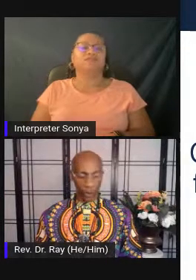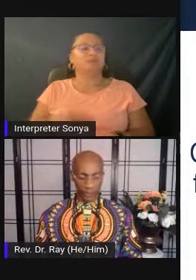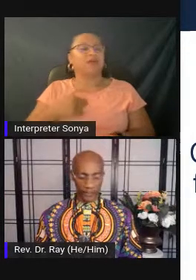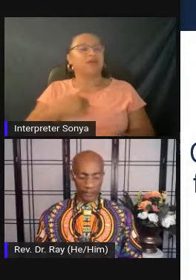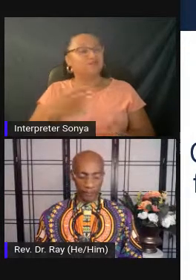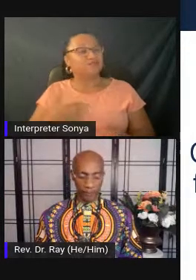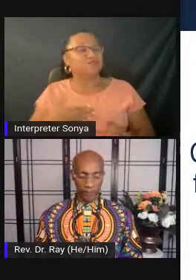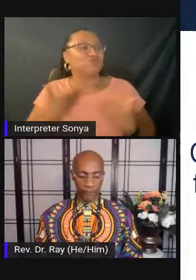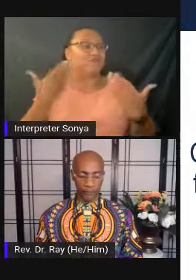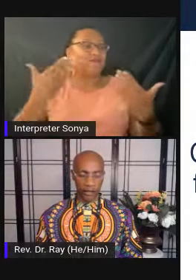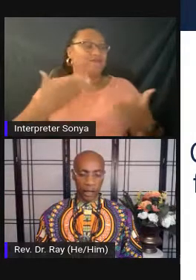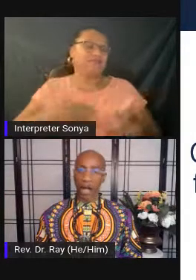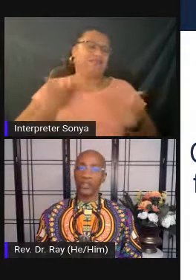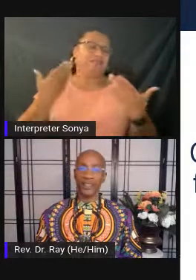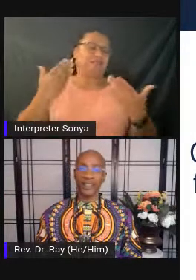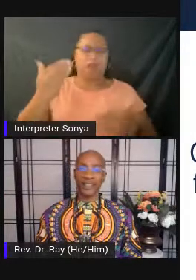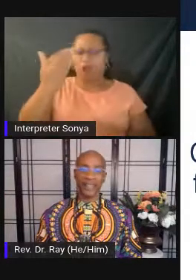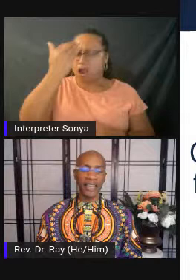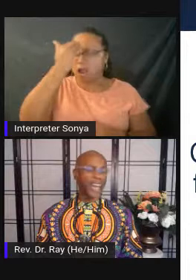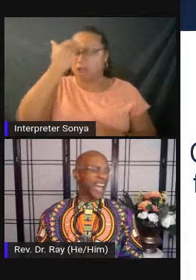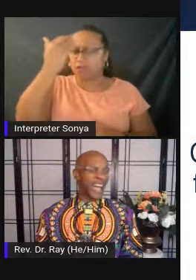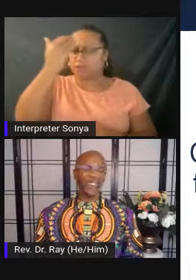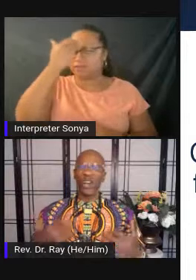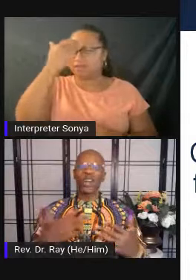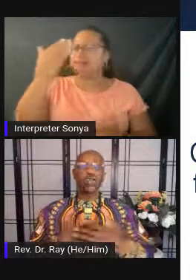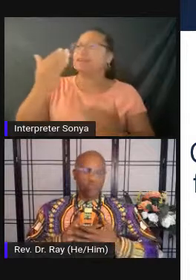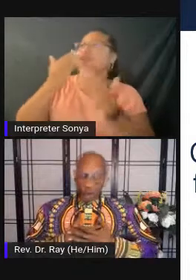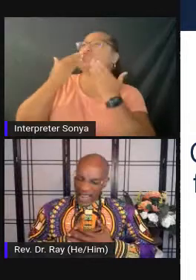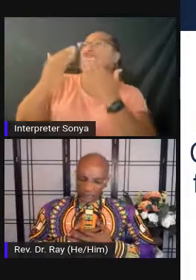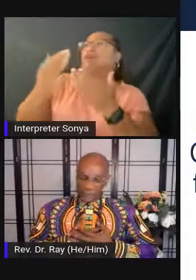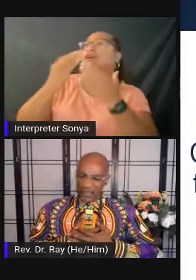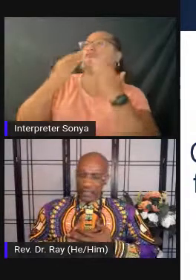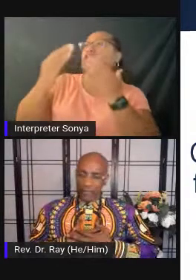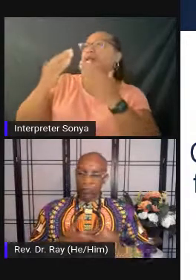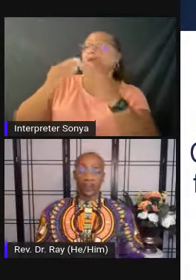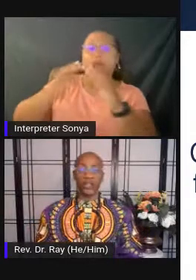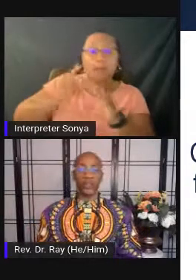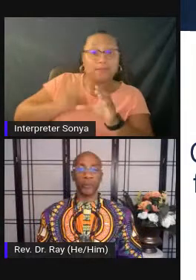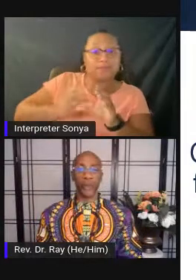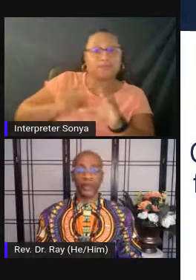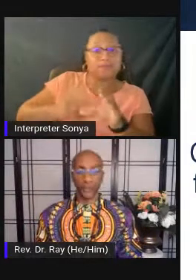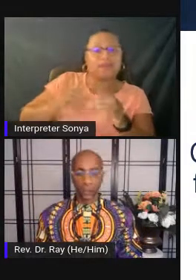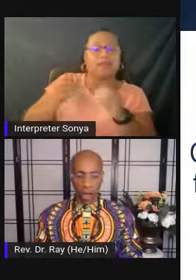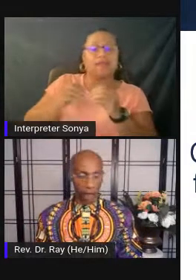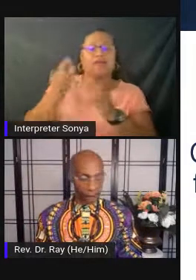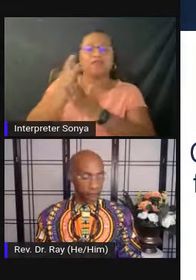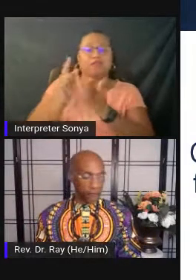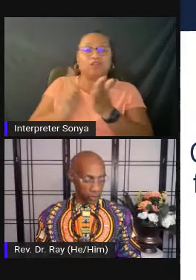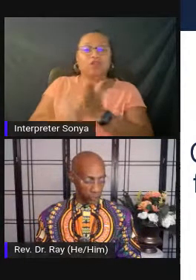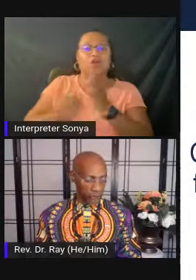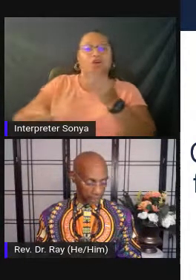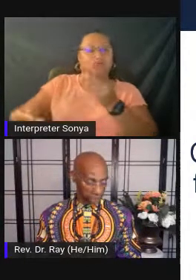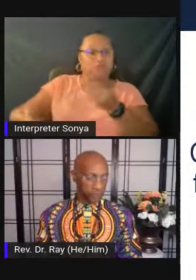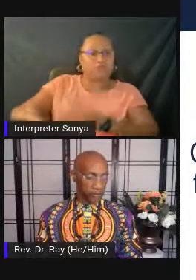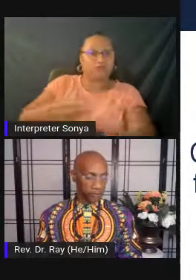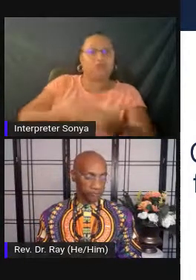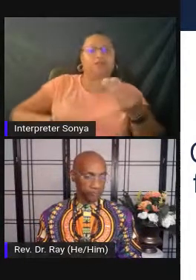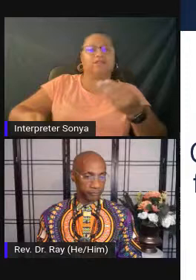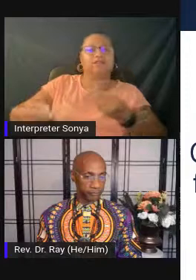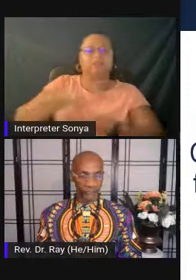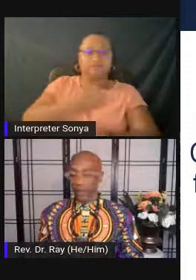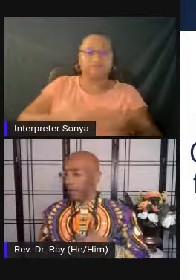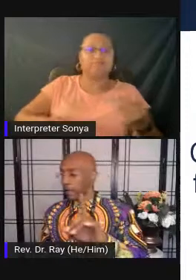I joyfully, consciously, and gratefully participate in the law of circulation.